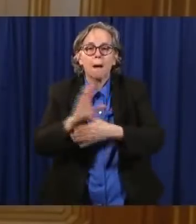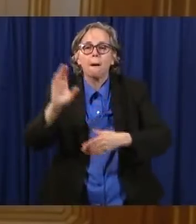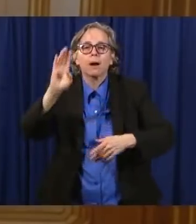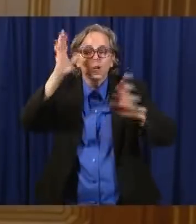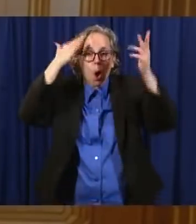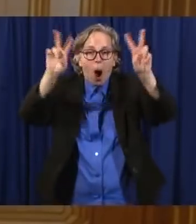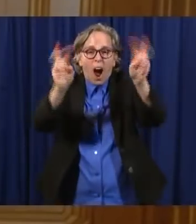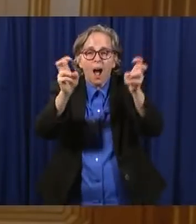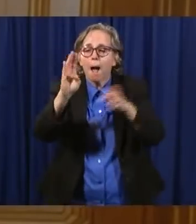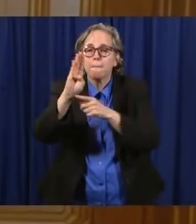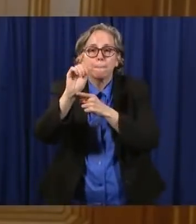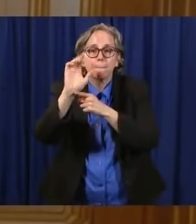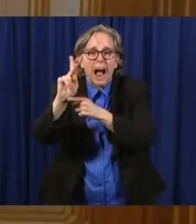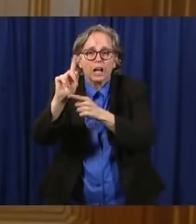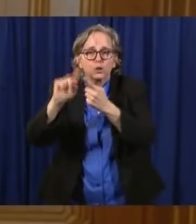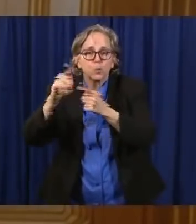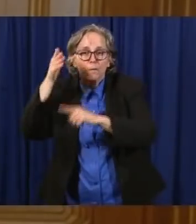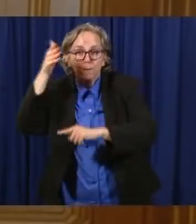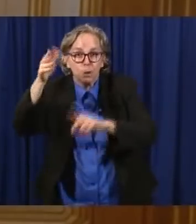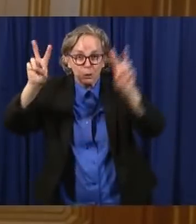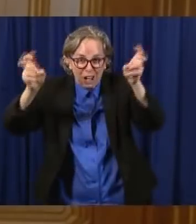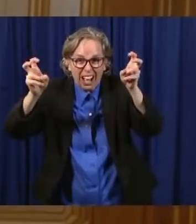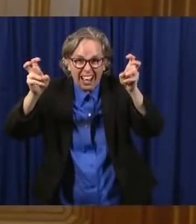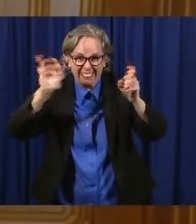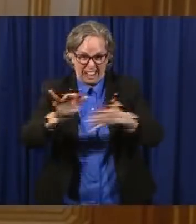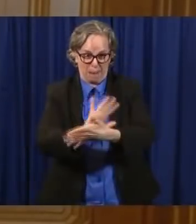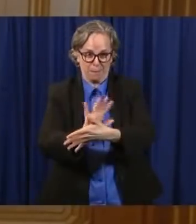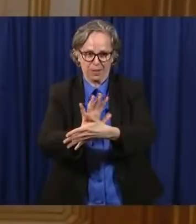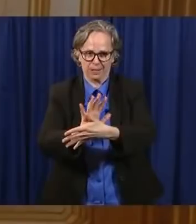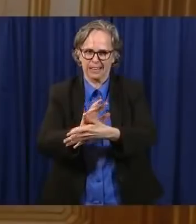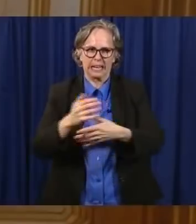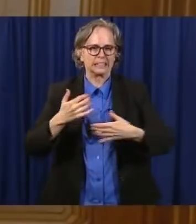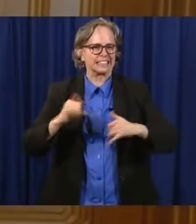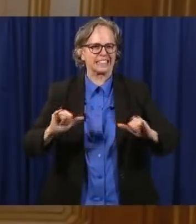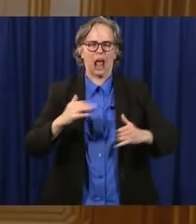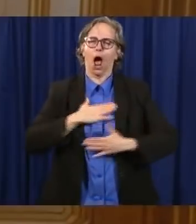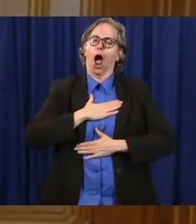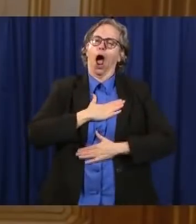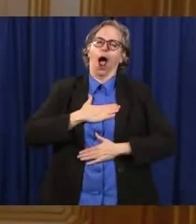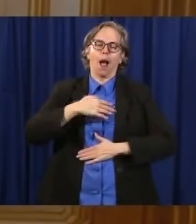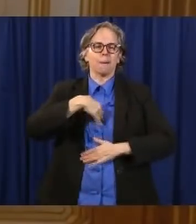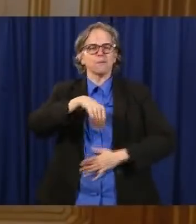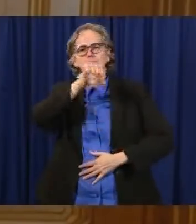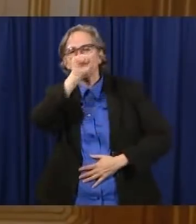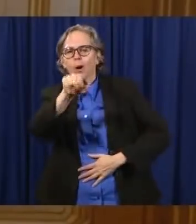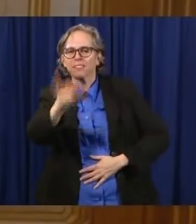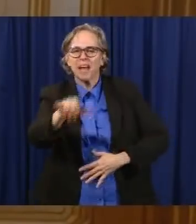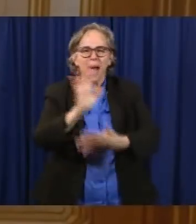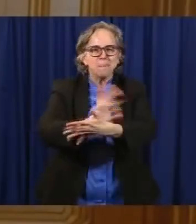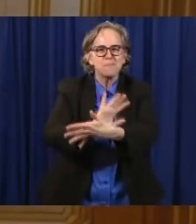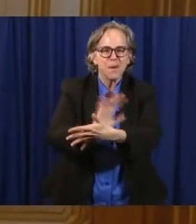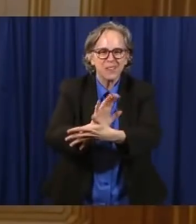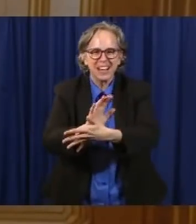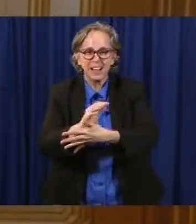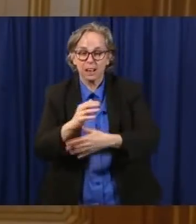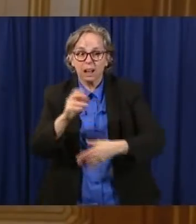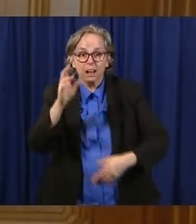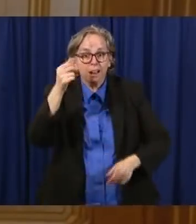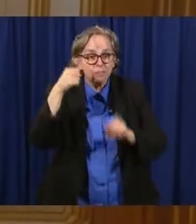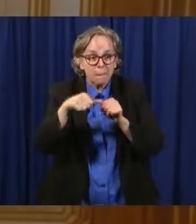Fox. Still like to watch them. But if you recall, in those